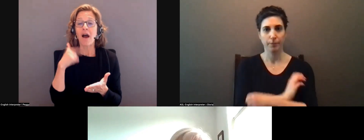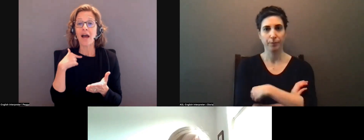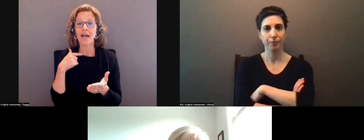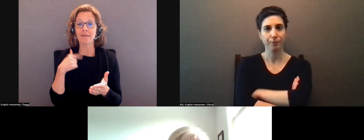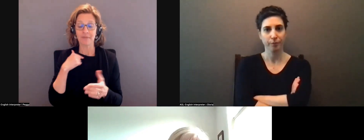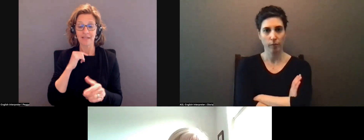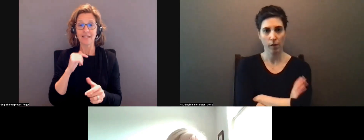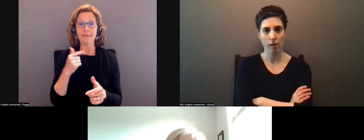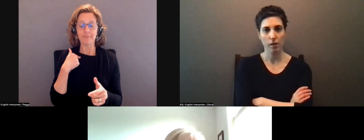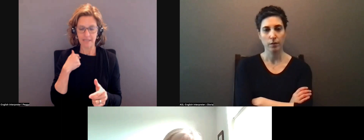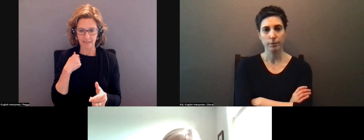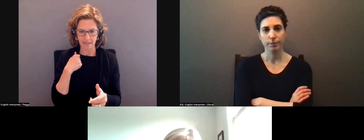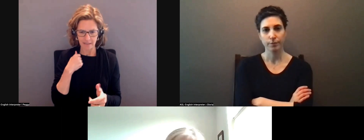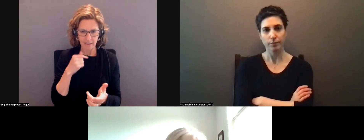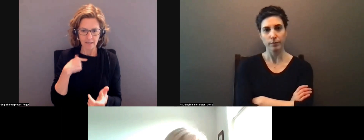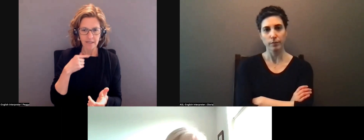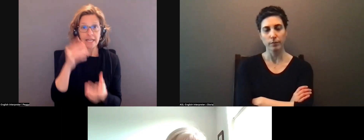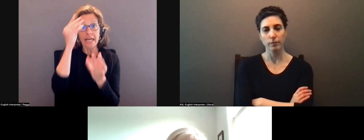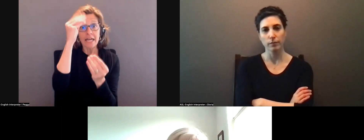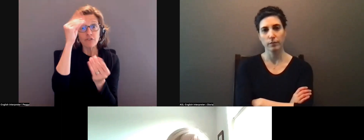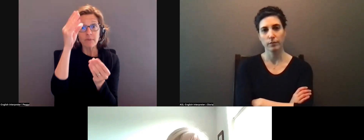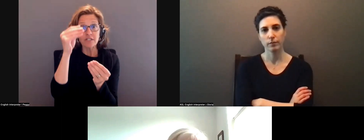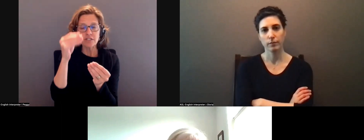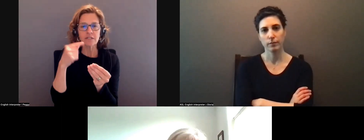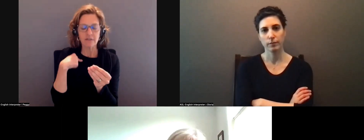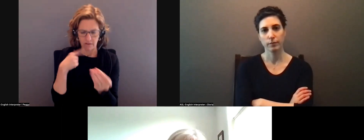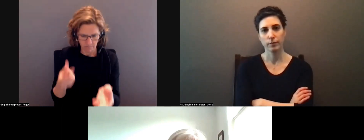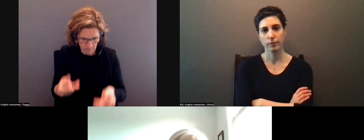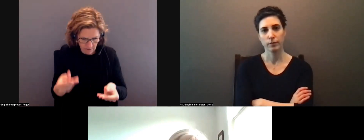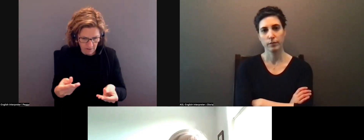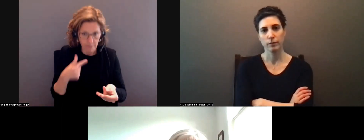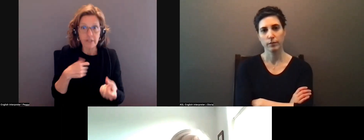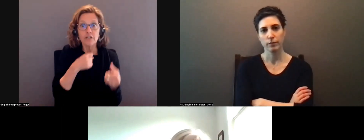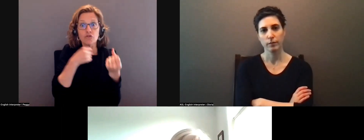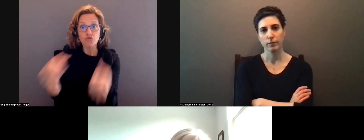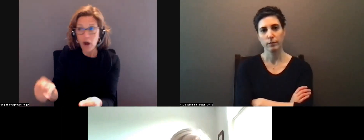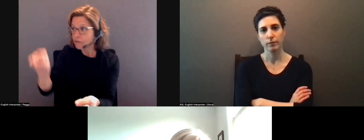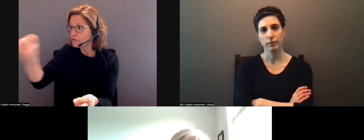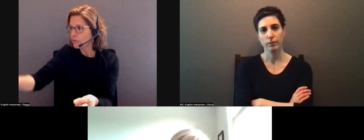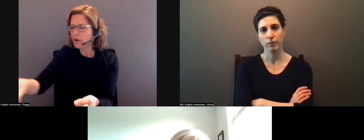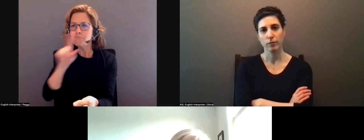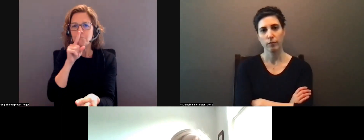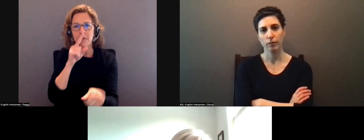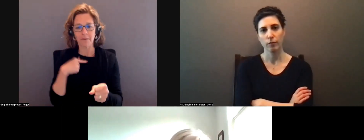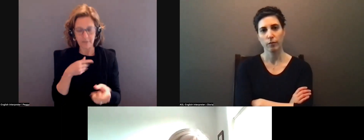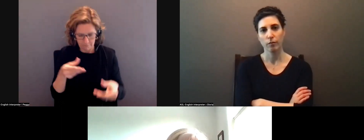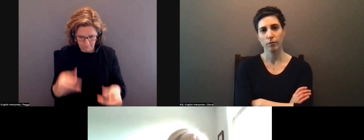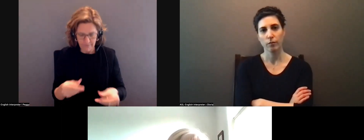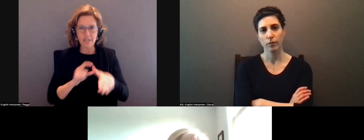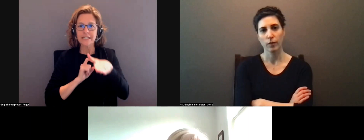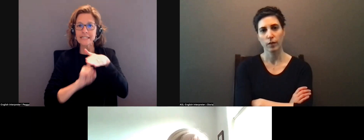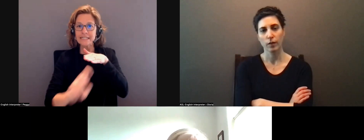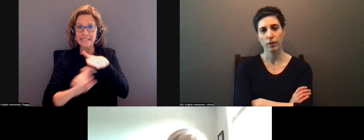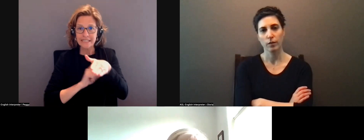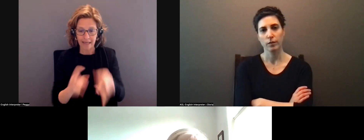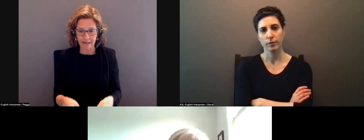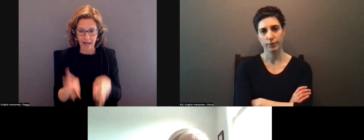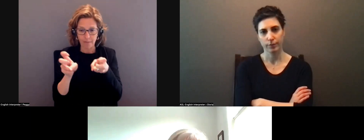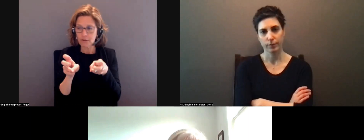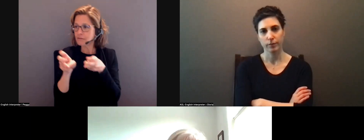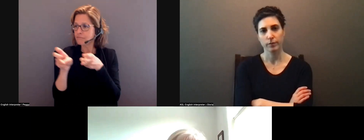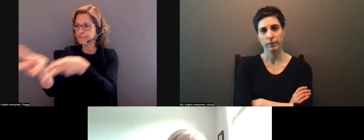my bookkeeper now. I just scan it and upload it. And then they just let me know when it's all